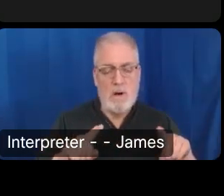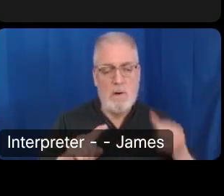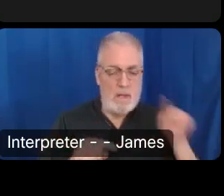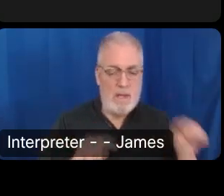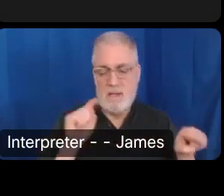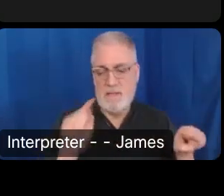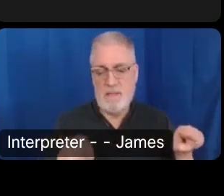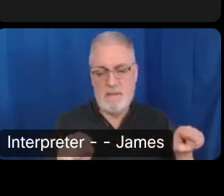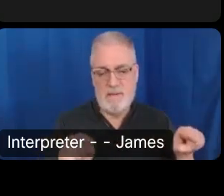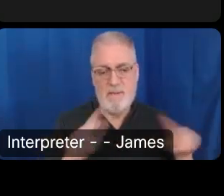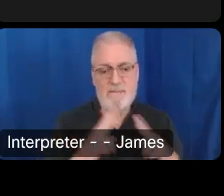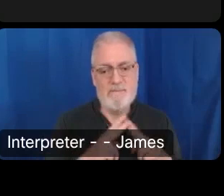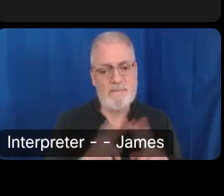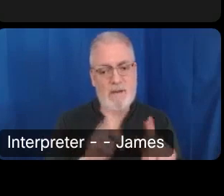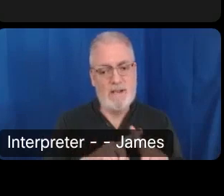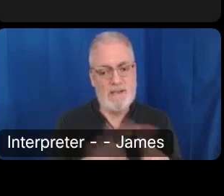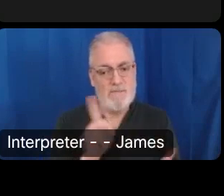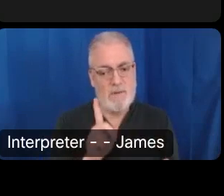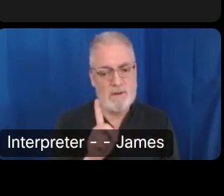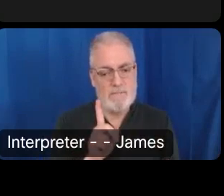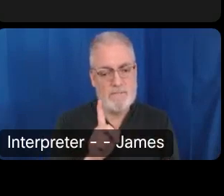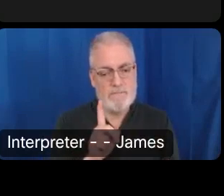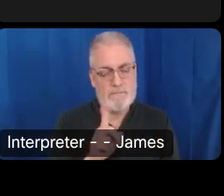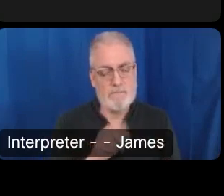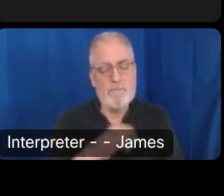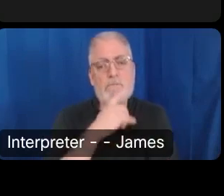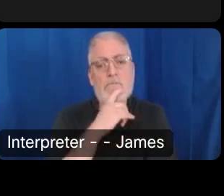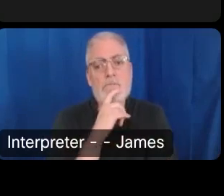wondering how we incorporate that into what we might talk about today.